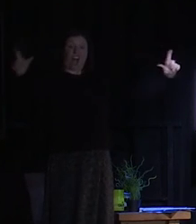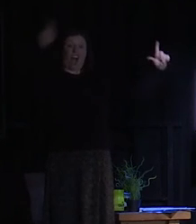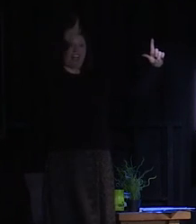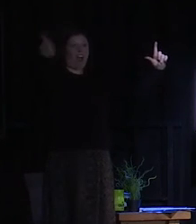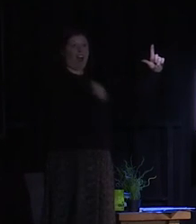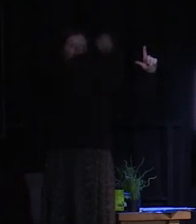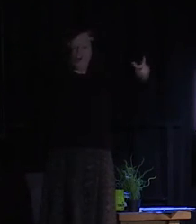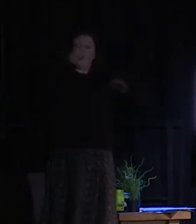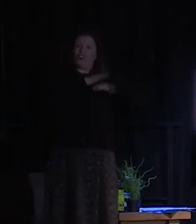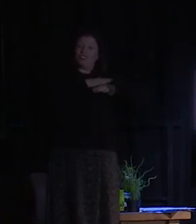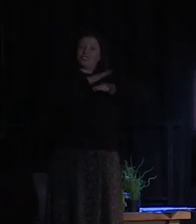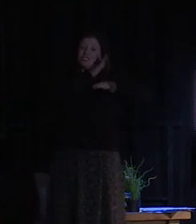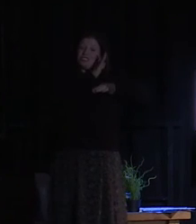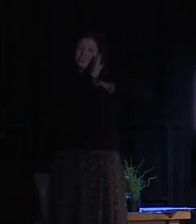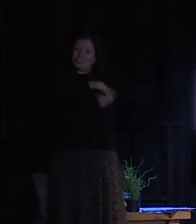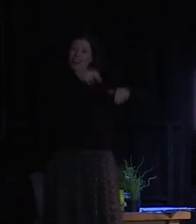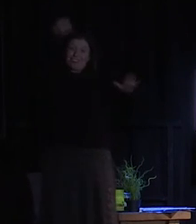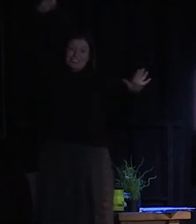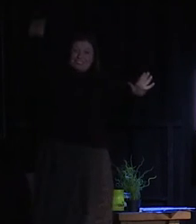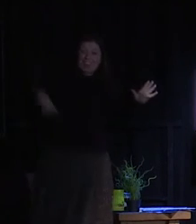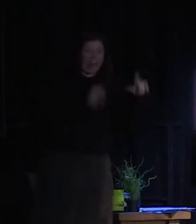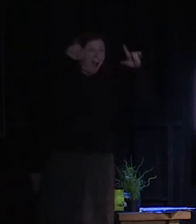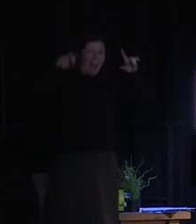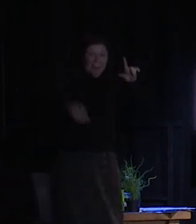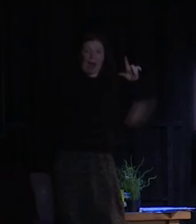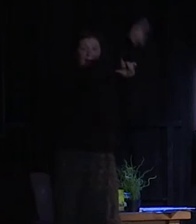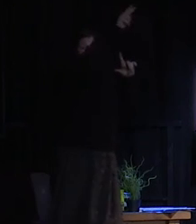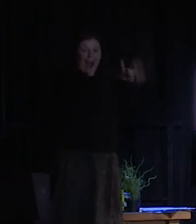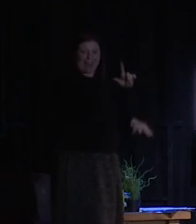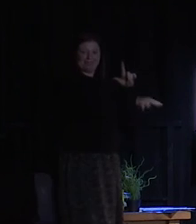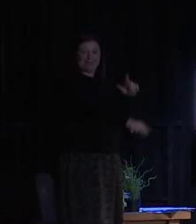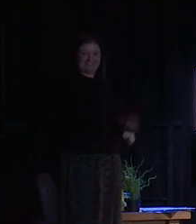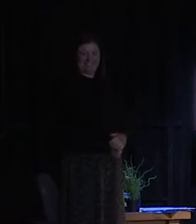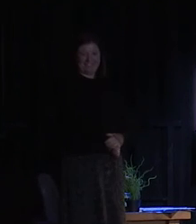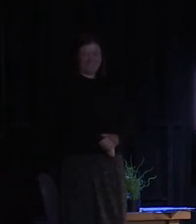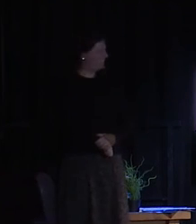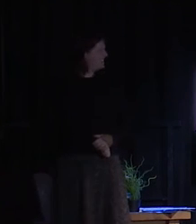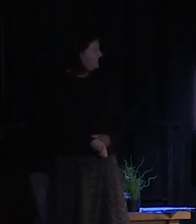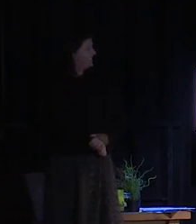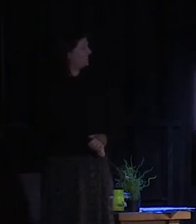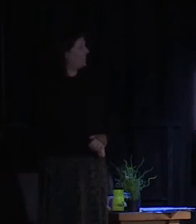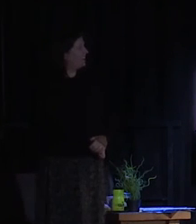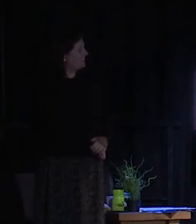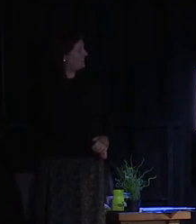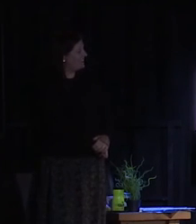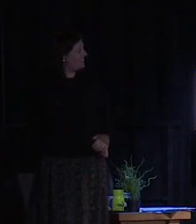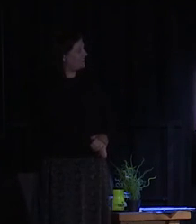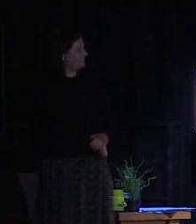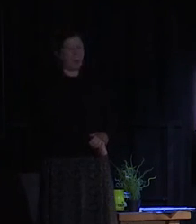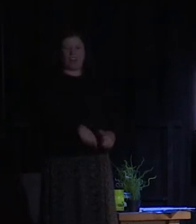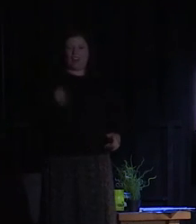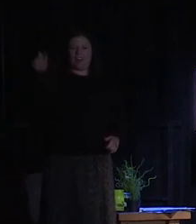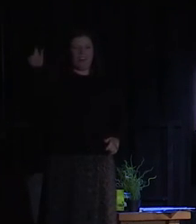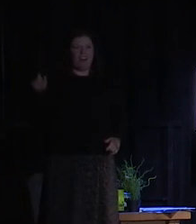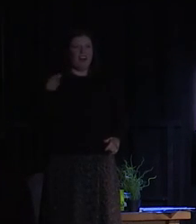go down it, and they burst out the vagina at the end. And I can't... Who was I? I can't remember who I was standing there, and she went, oh,